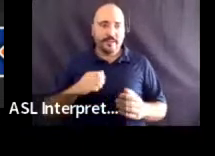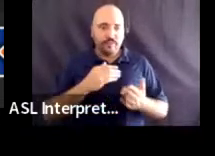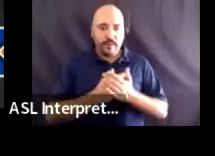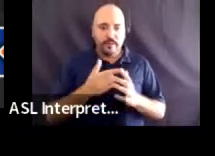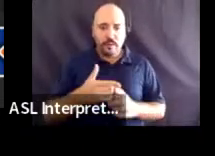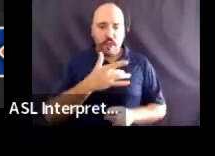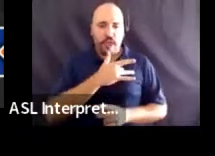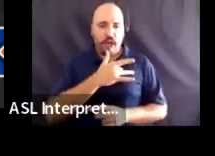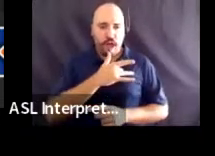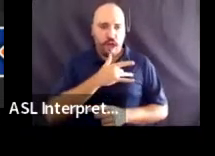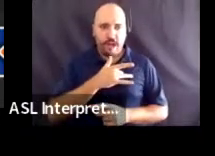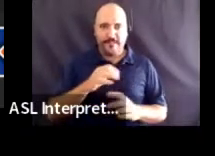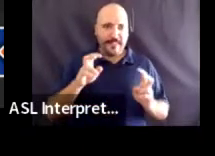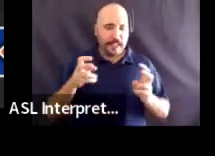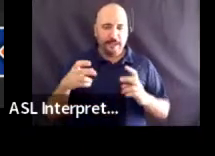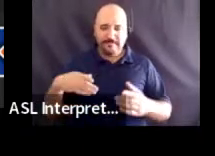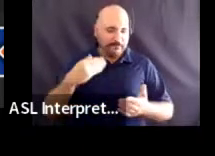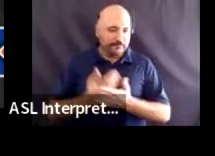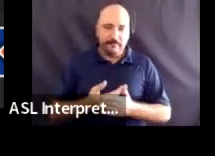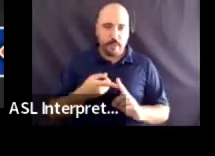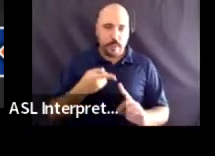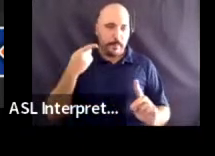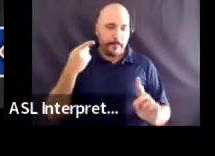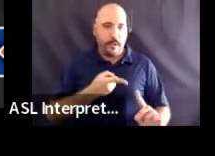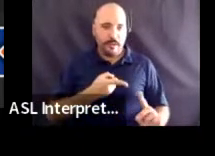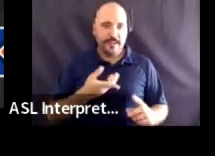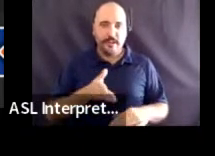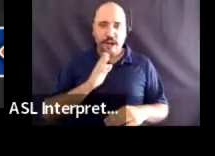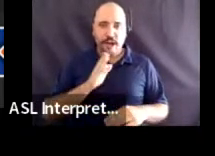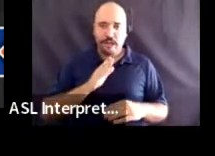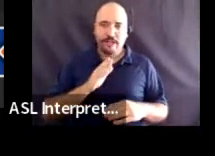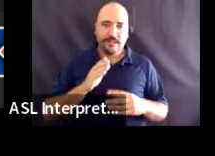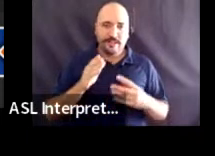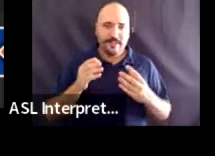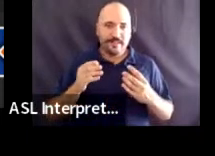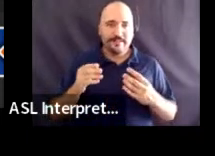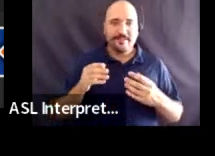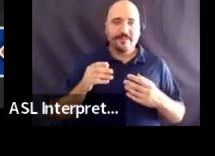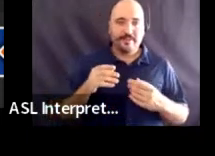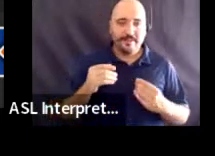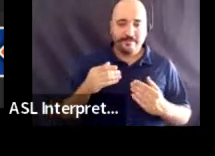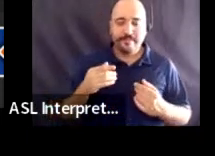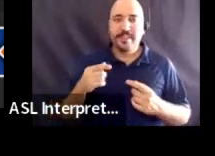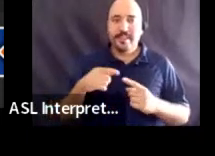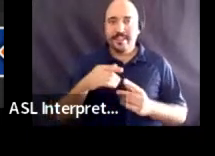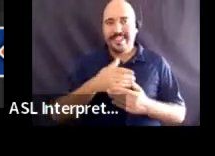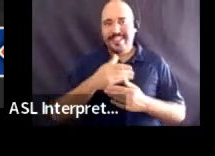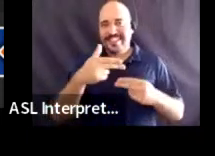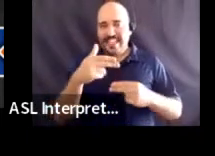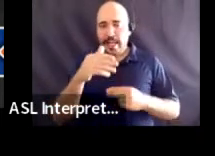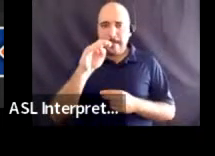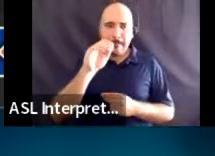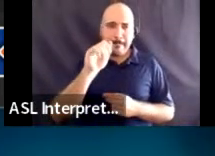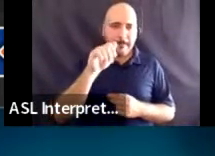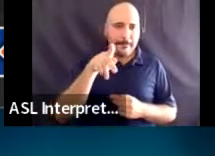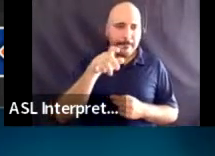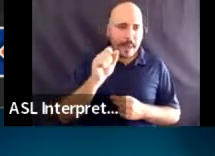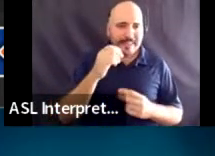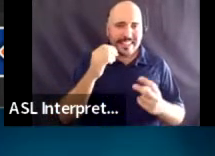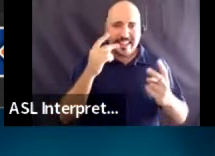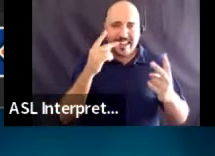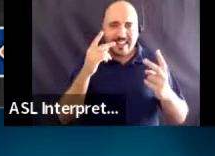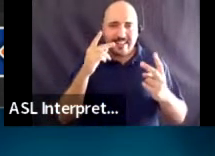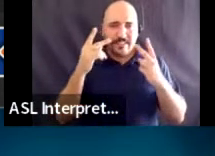matter. And our next slide is maps and data visualizations, A11Y. And if